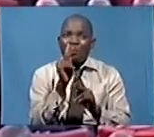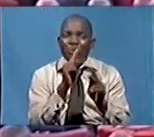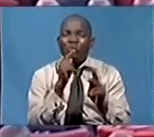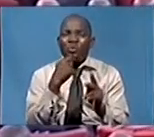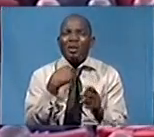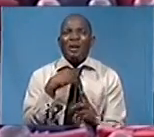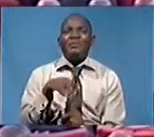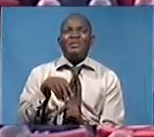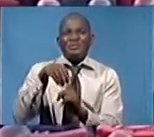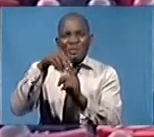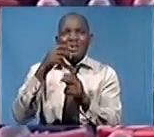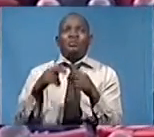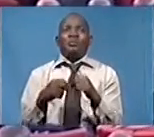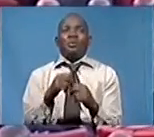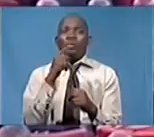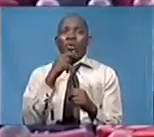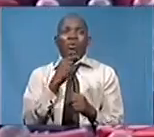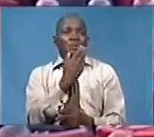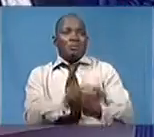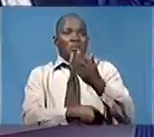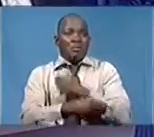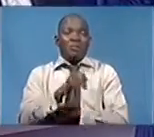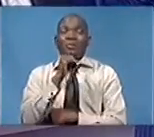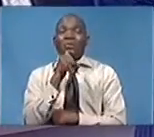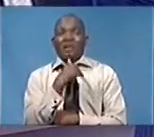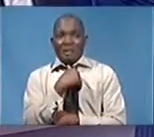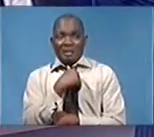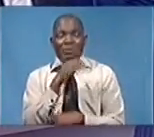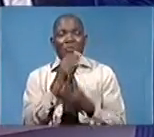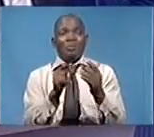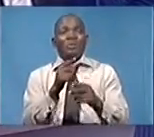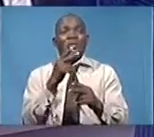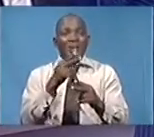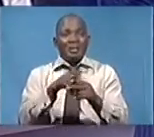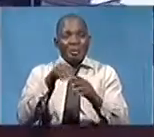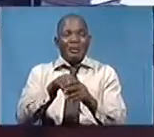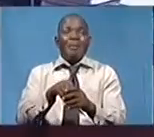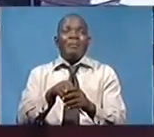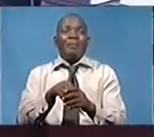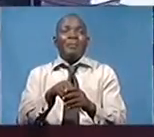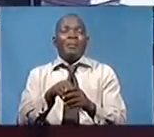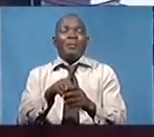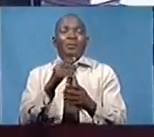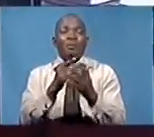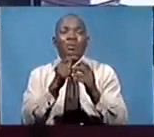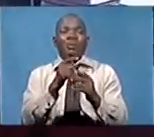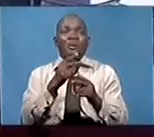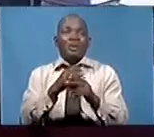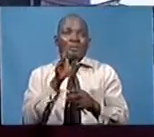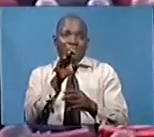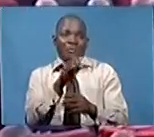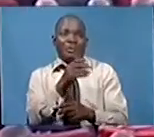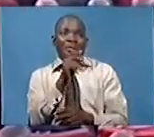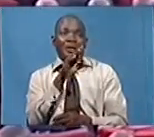people against whose names FO appears when they swipe their cards. Yes, my lord. All